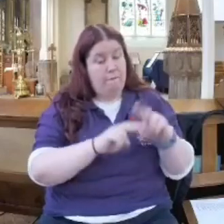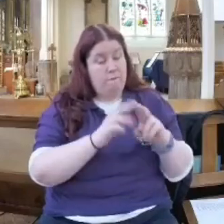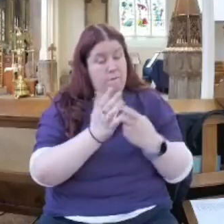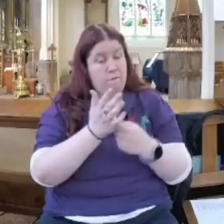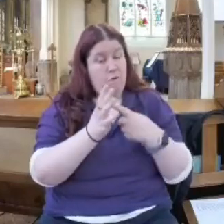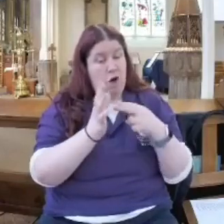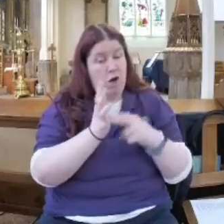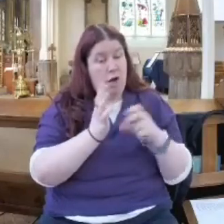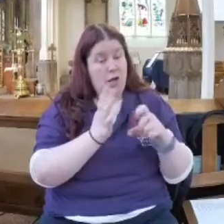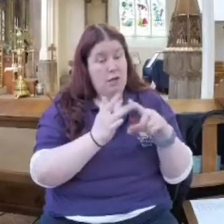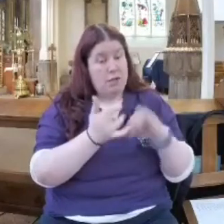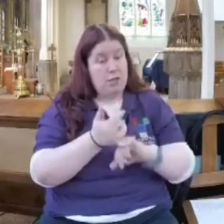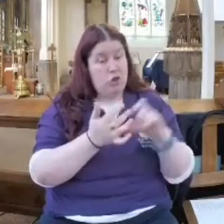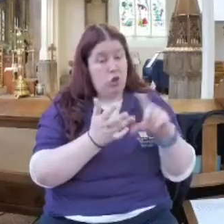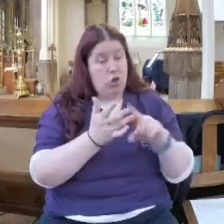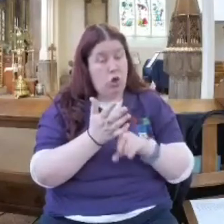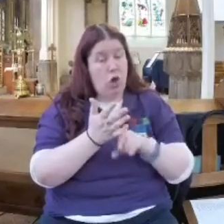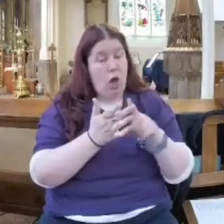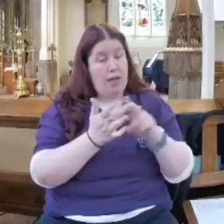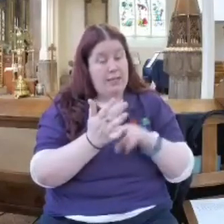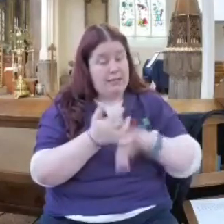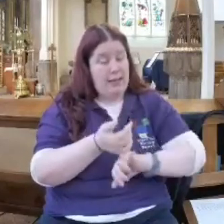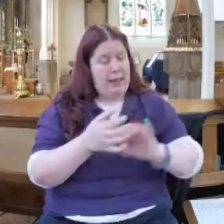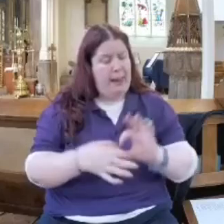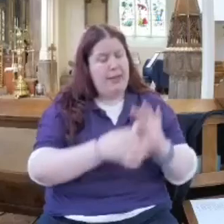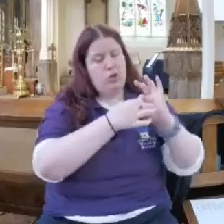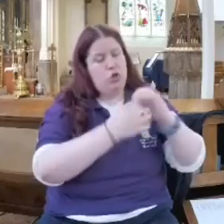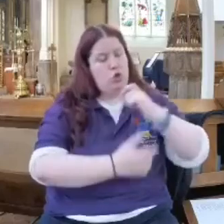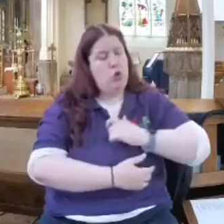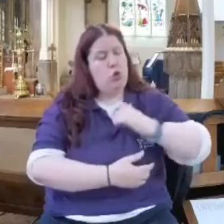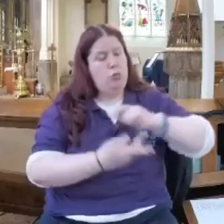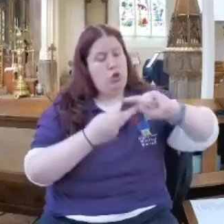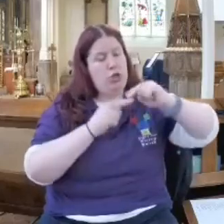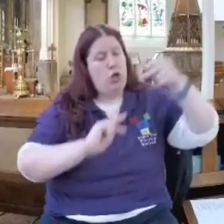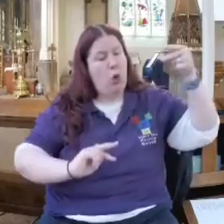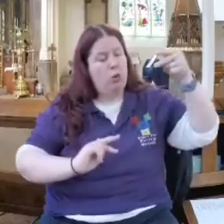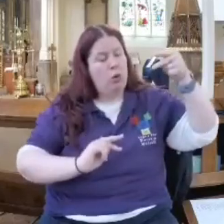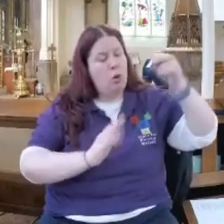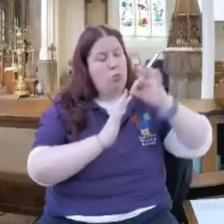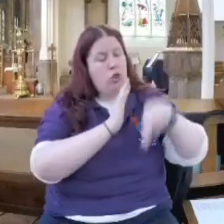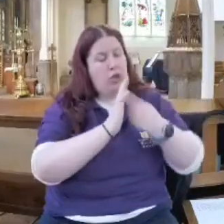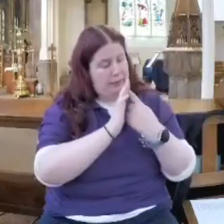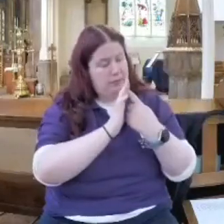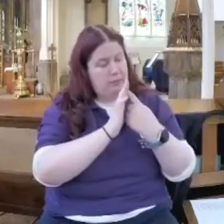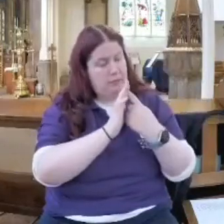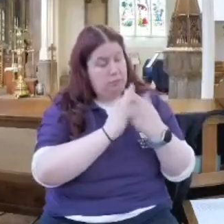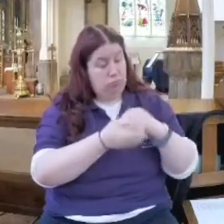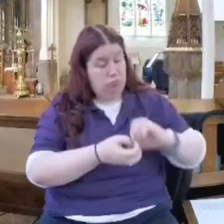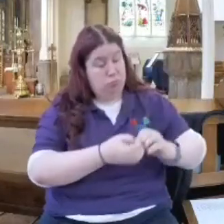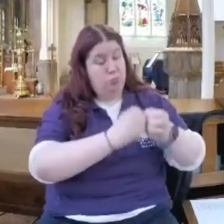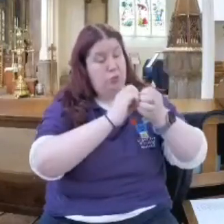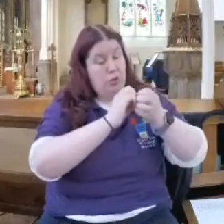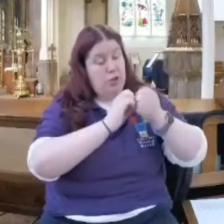Collins was the director of the Human Genome Project, the international collaboration set up